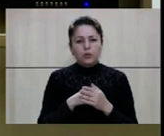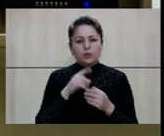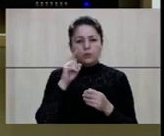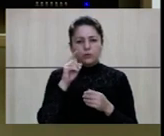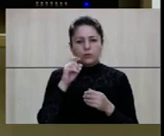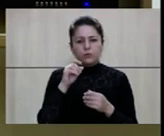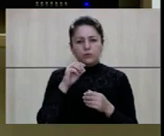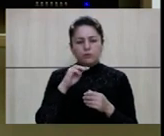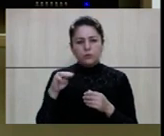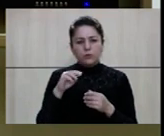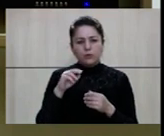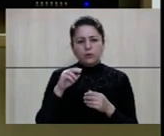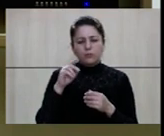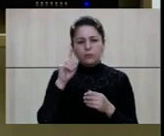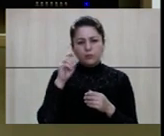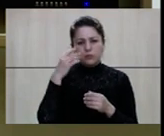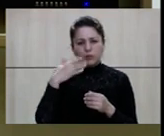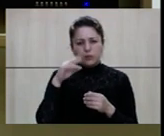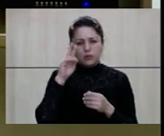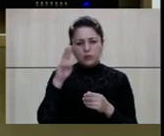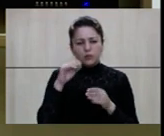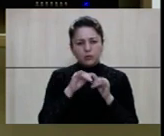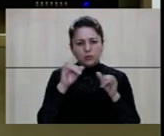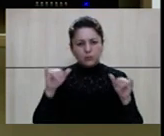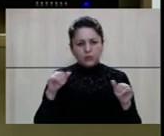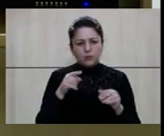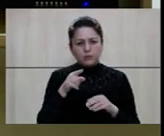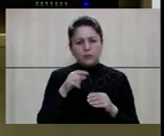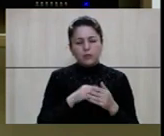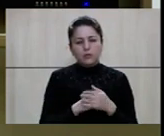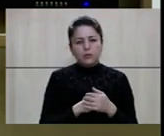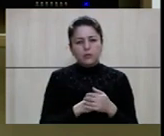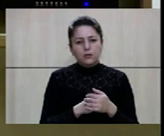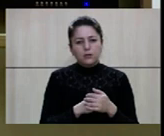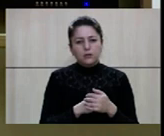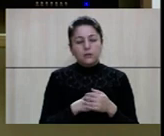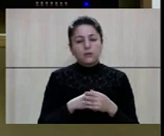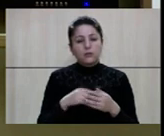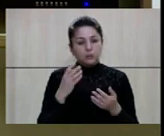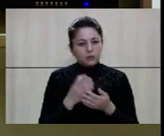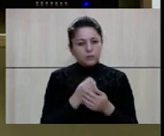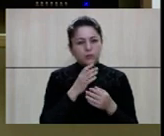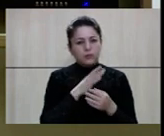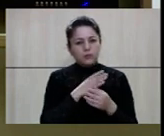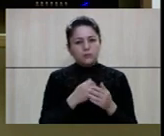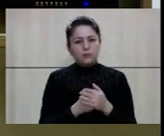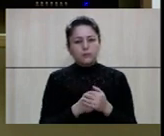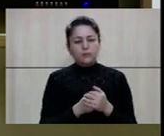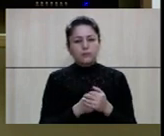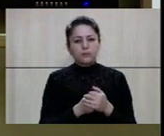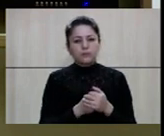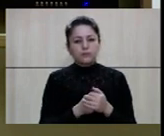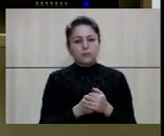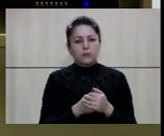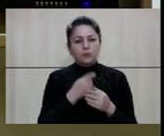0,100000 dan 152 ni ko'paytiramiz 1000 ga. Xo'sh, topdingizmi?